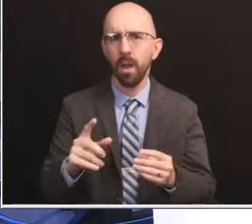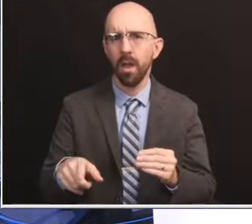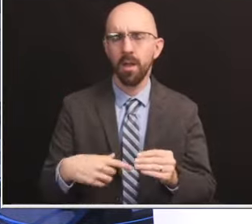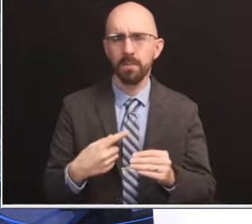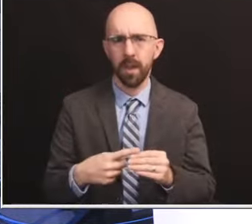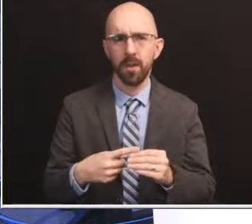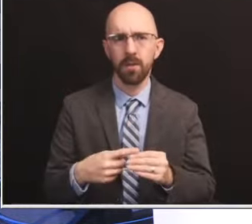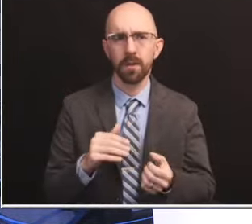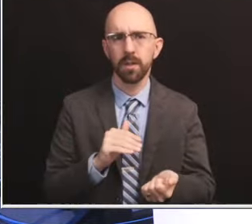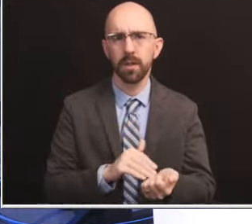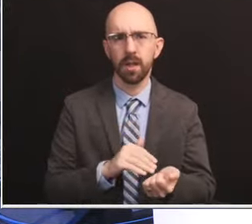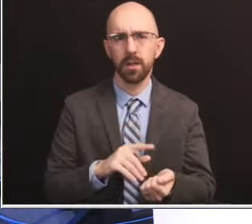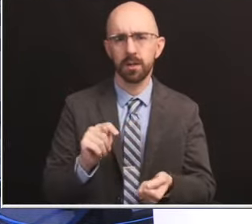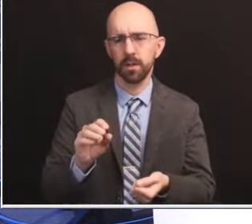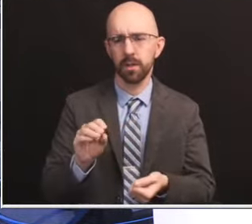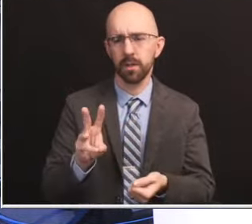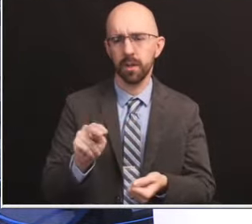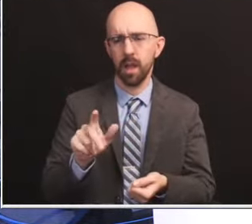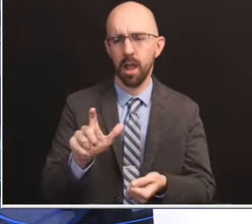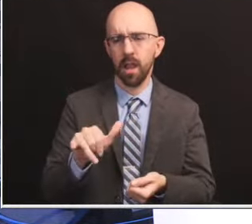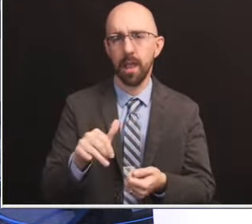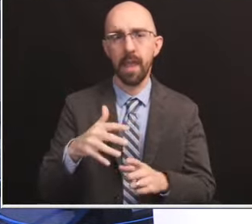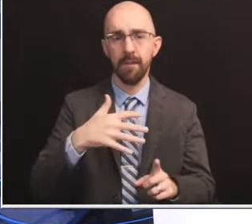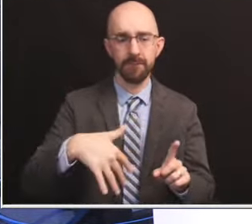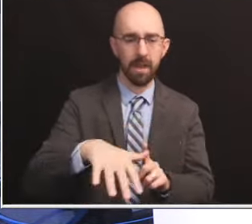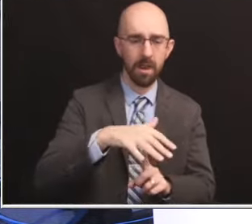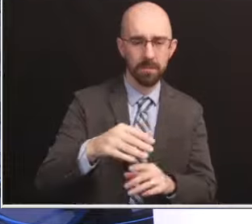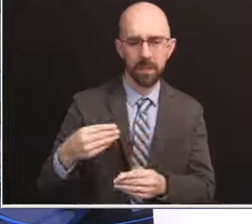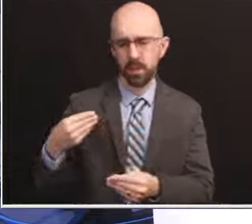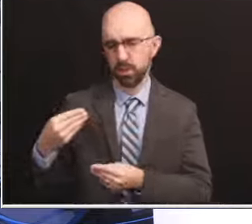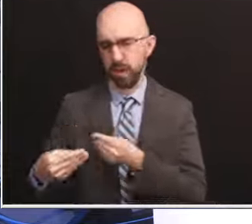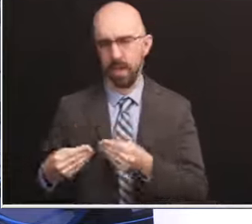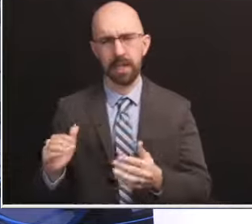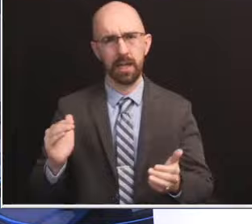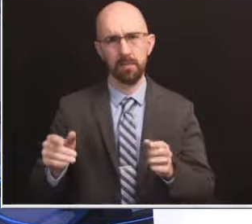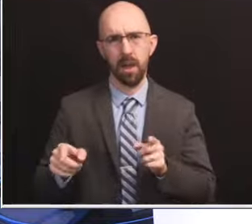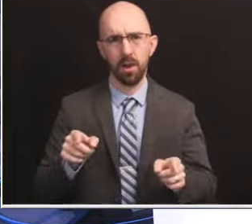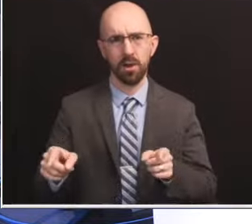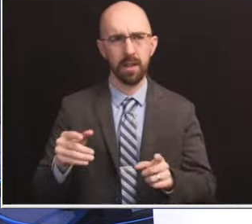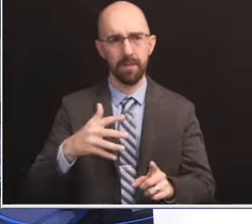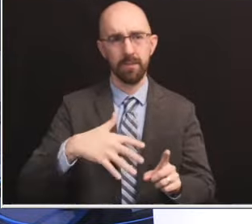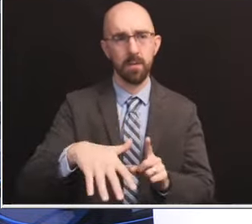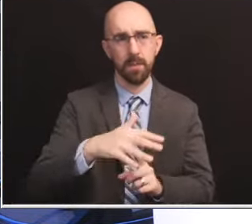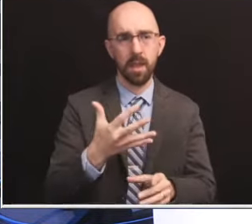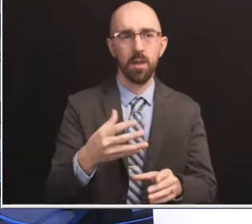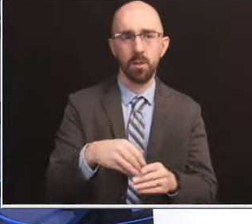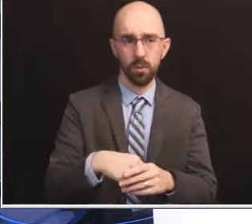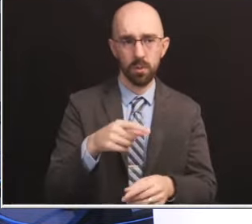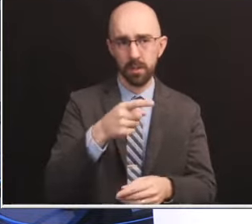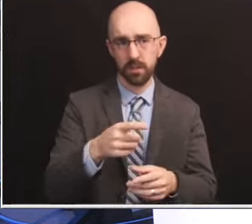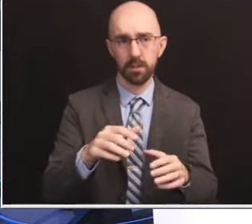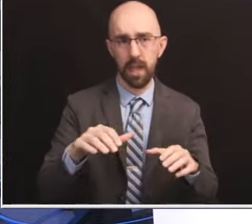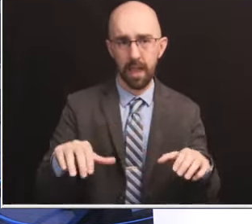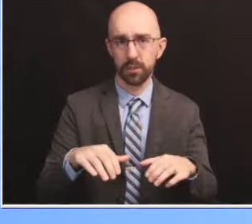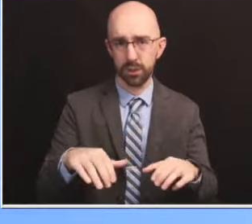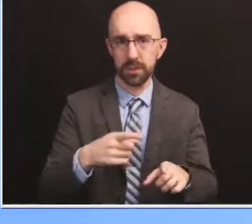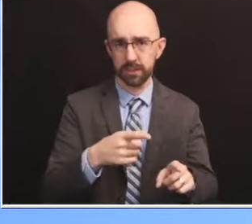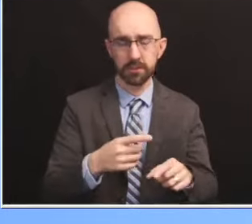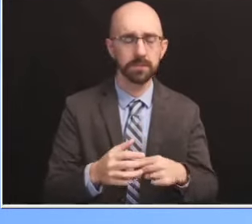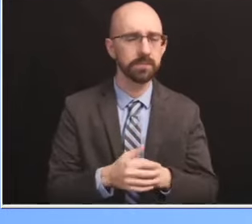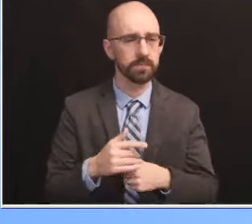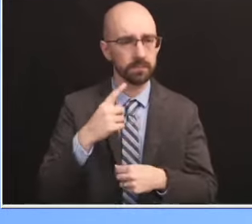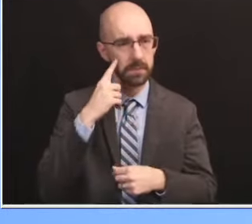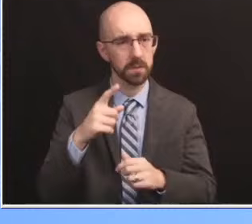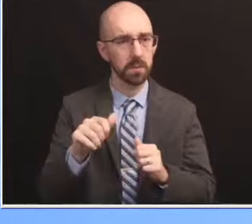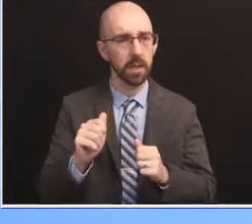Dr. Townley, environment versus genetics? Yeah. An environment including all the things Nancy's doing. Yeah, no, I think you could think of